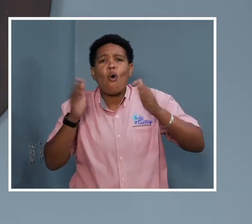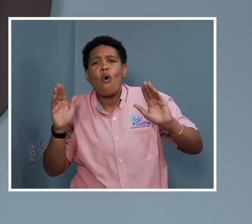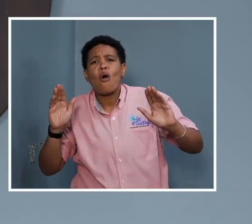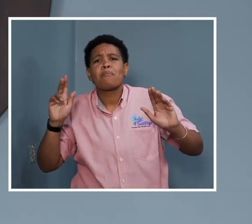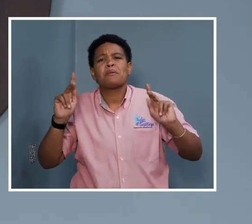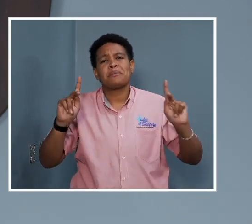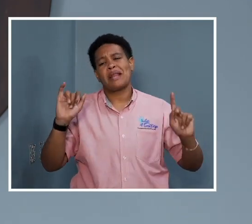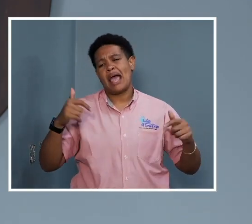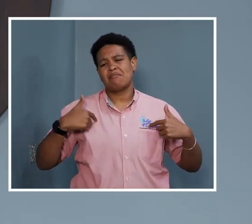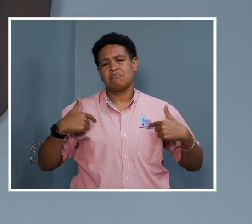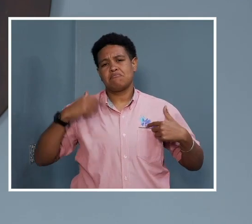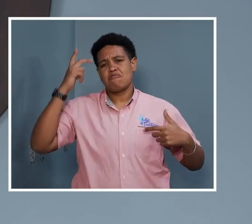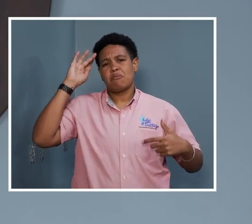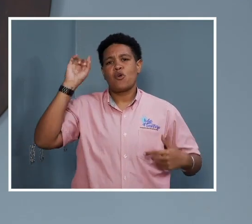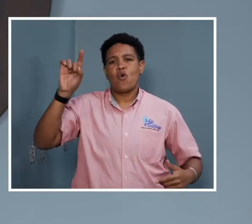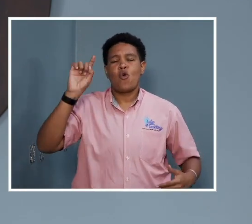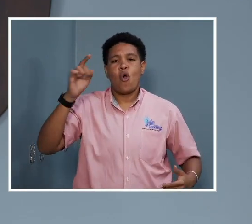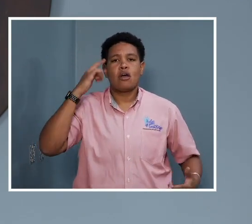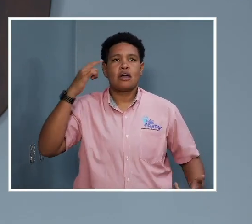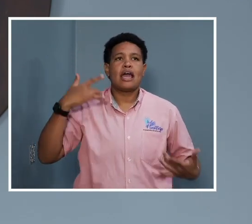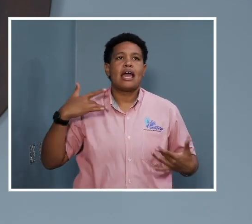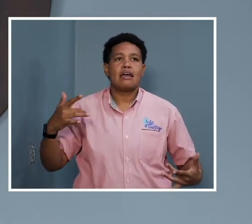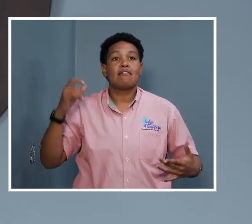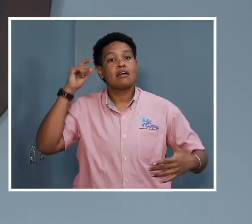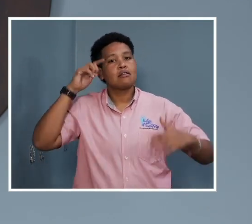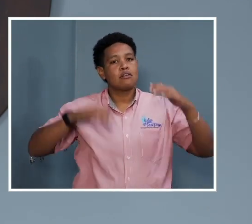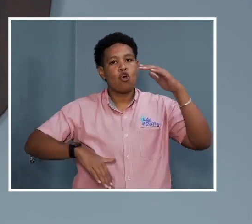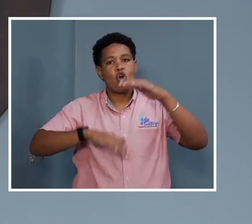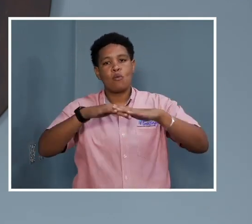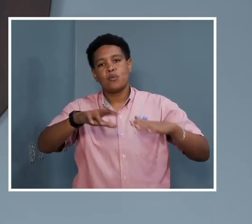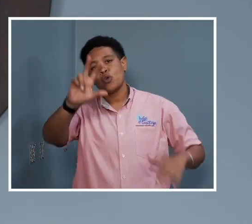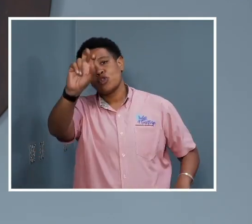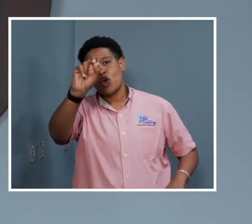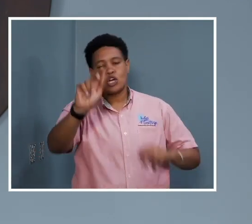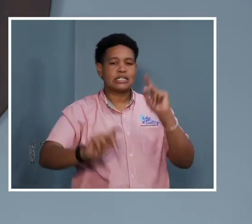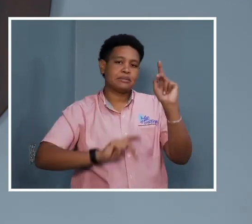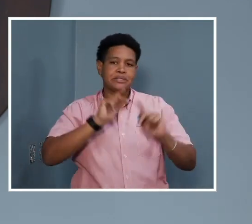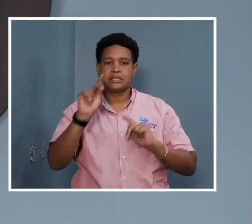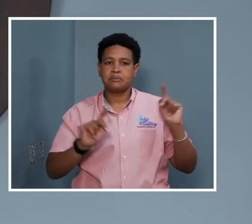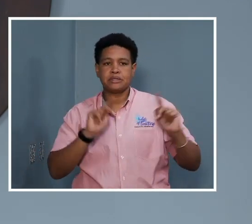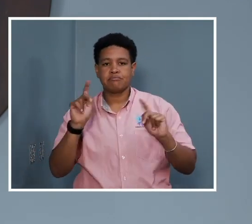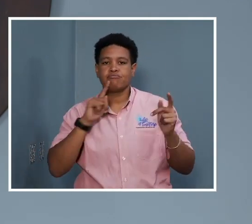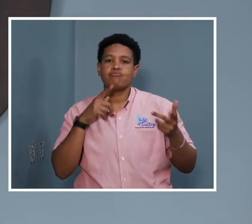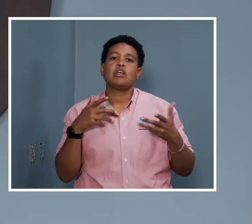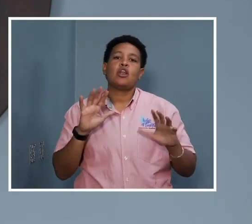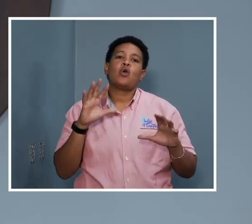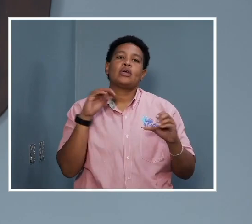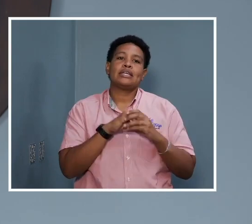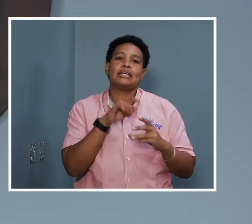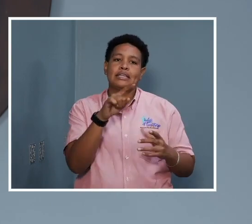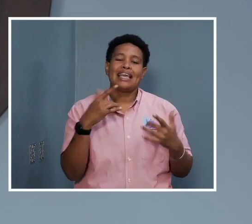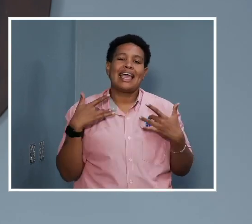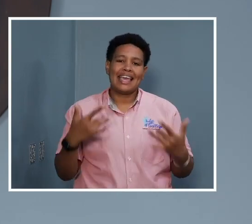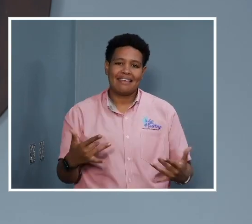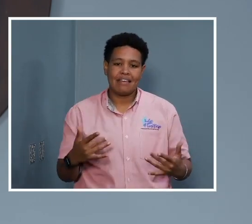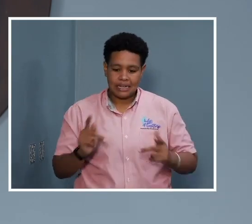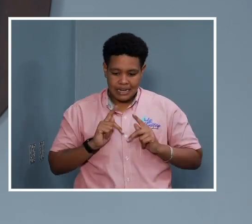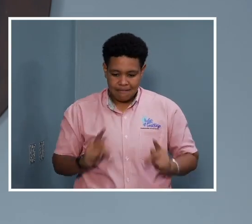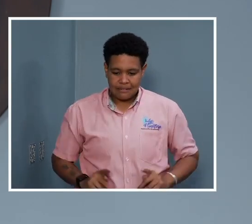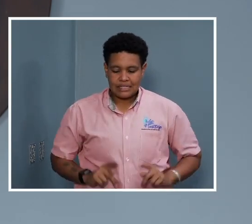I would normally do. No more than 30 persons are permitted to be in